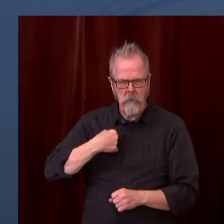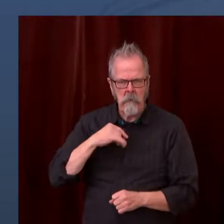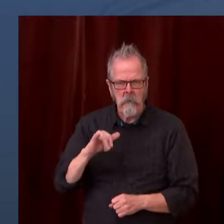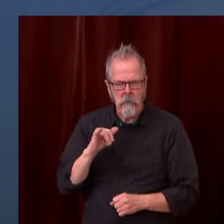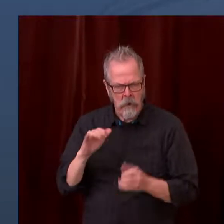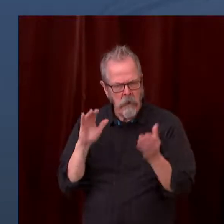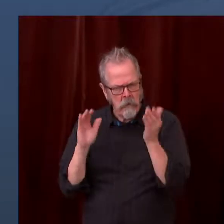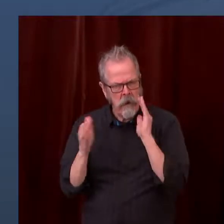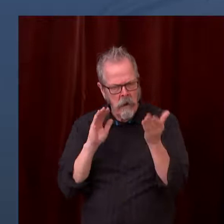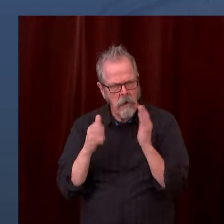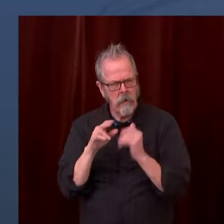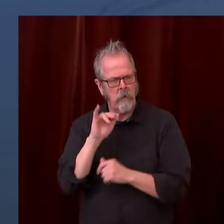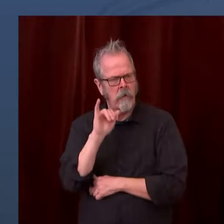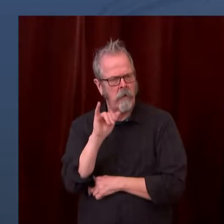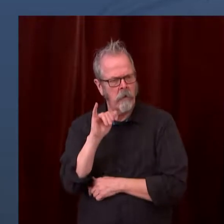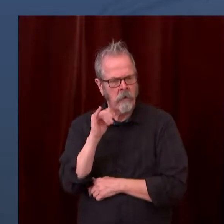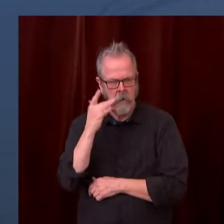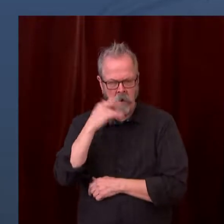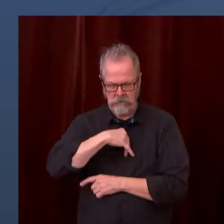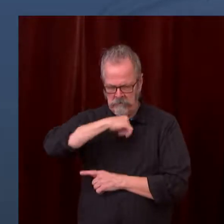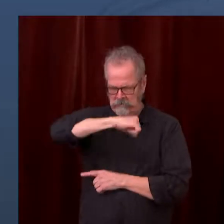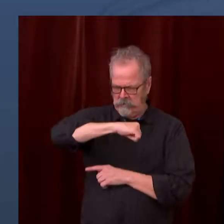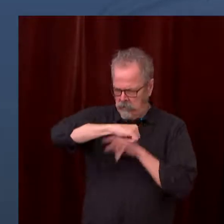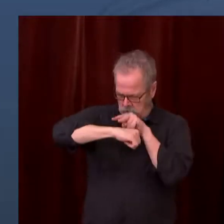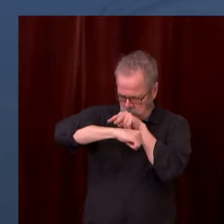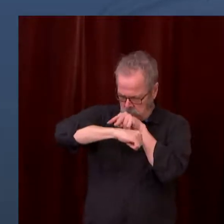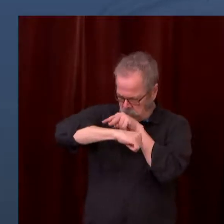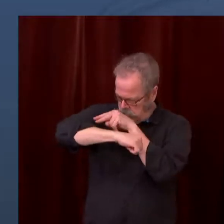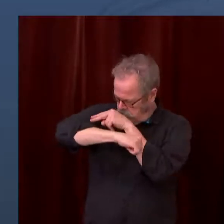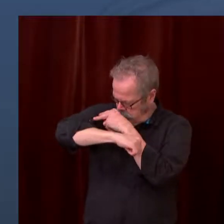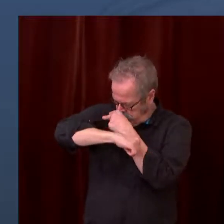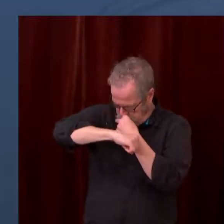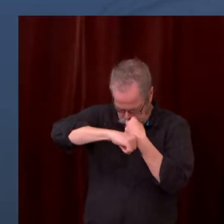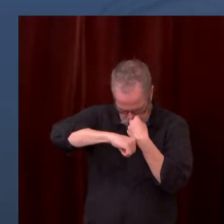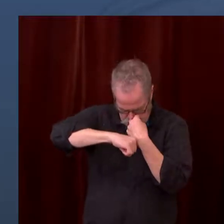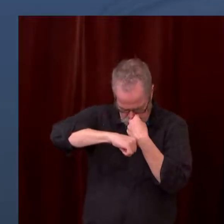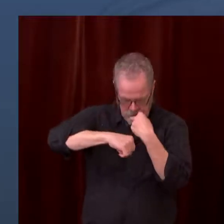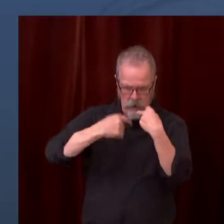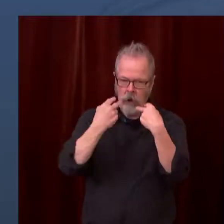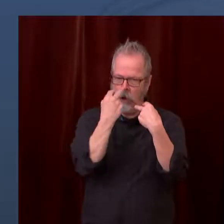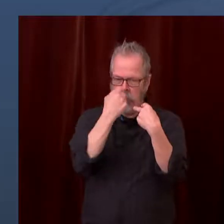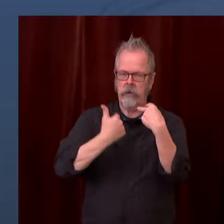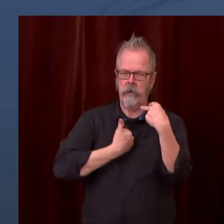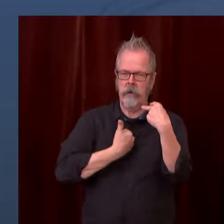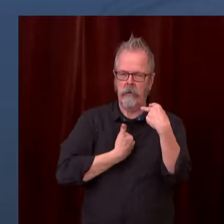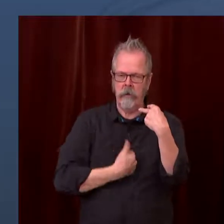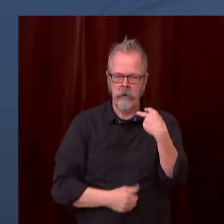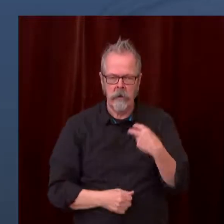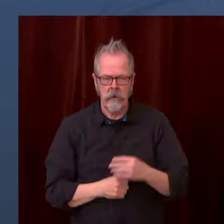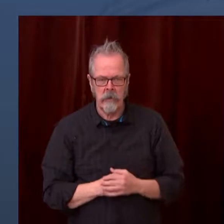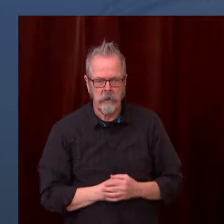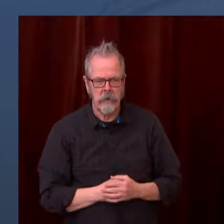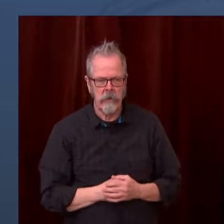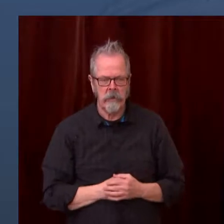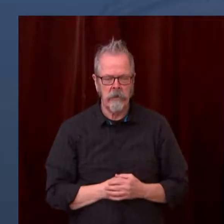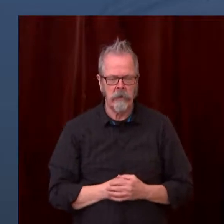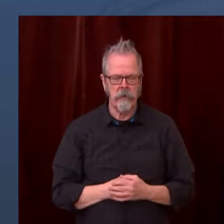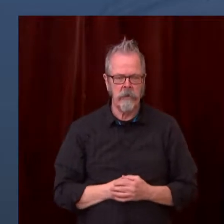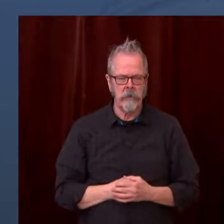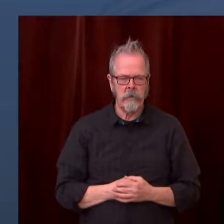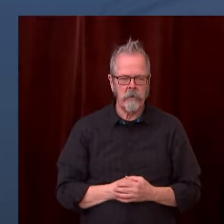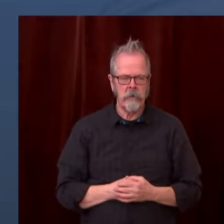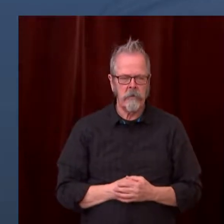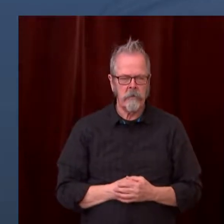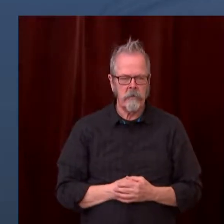kids have the most precious thing in their lives, because you're only 12 years old once in your whole life. And we're going to try to do